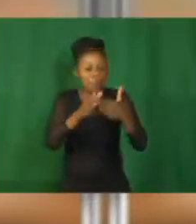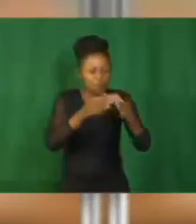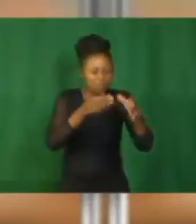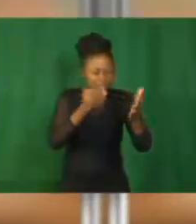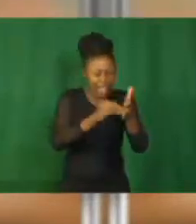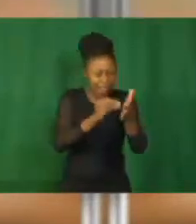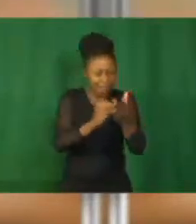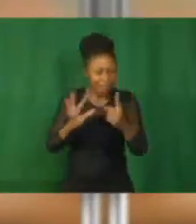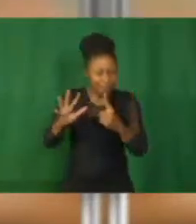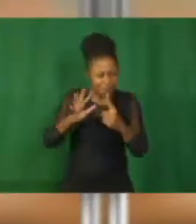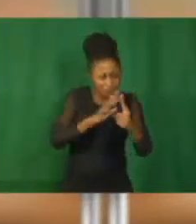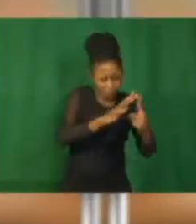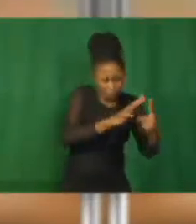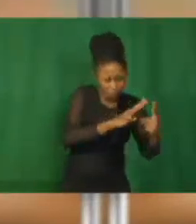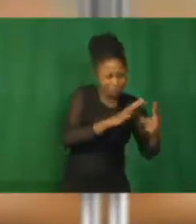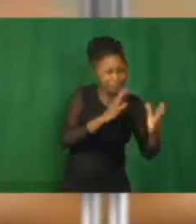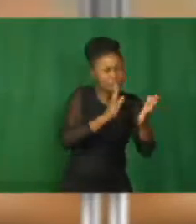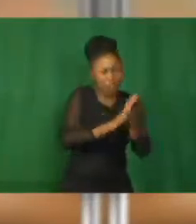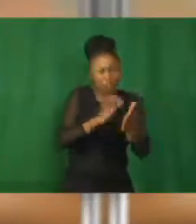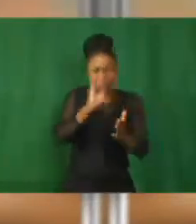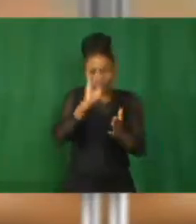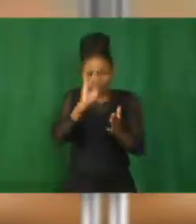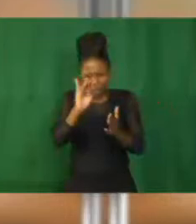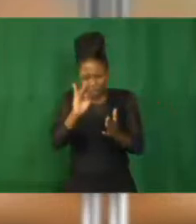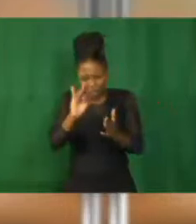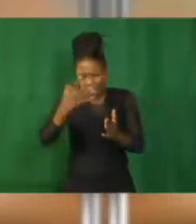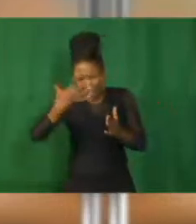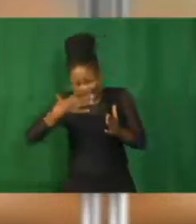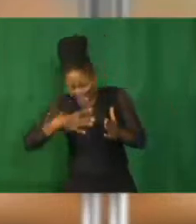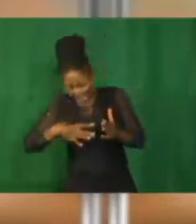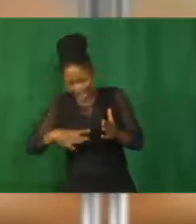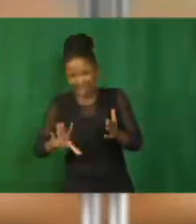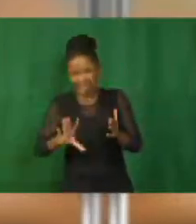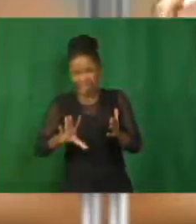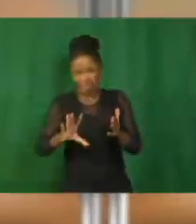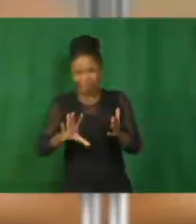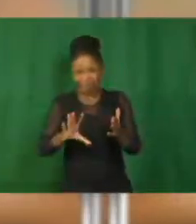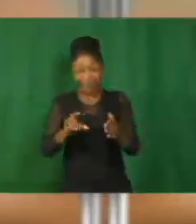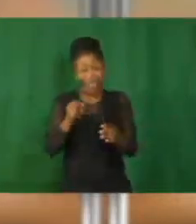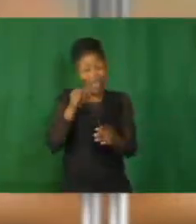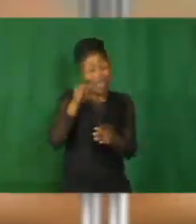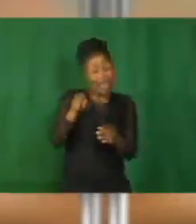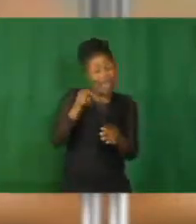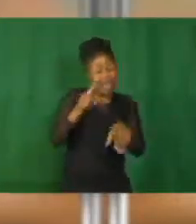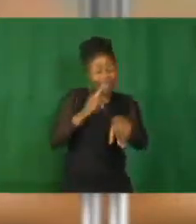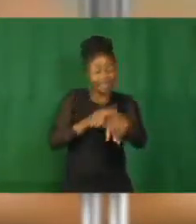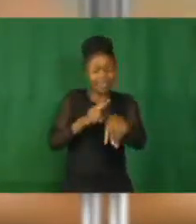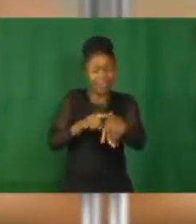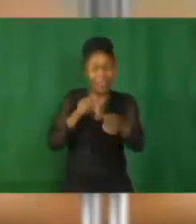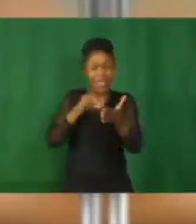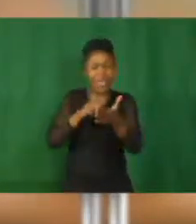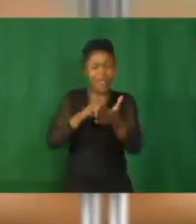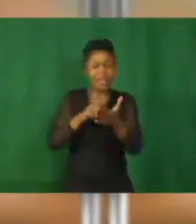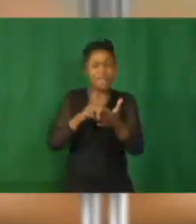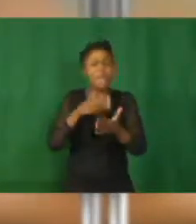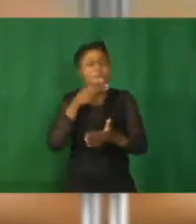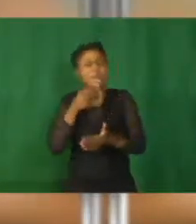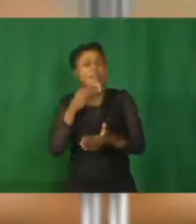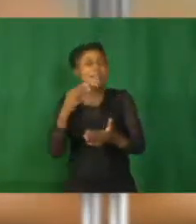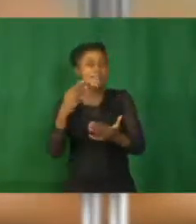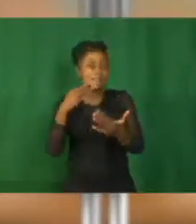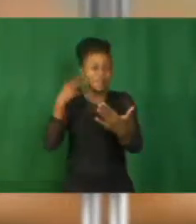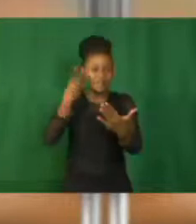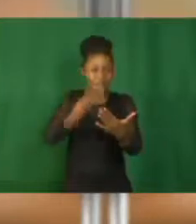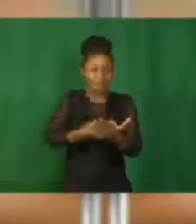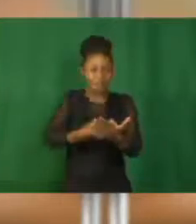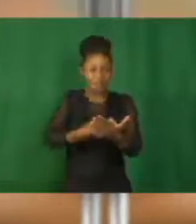other believers. So now Peter stood up boldly and started addressing these 120